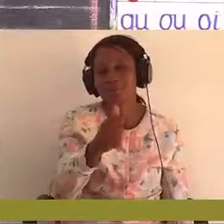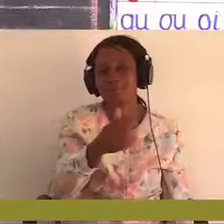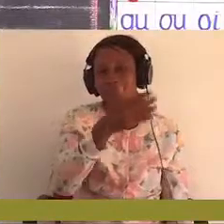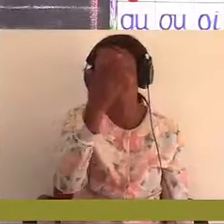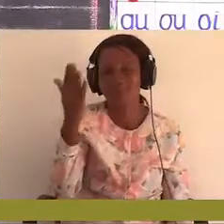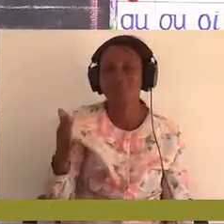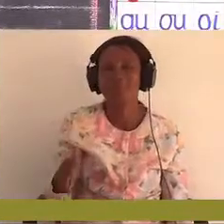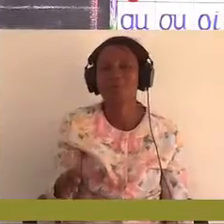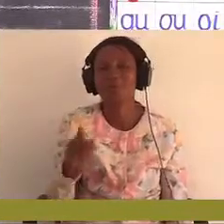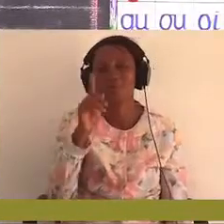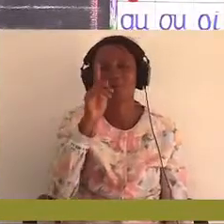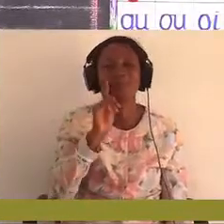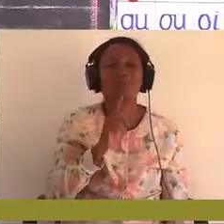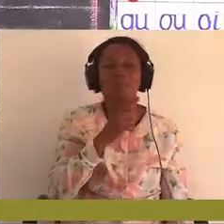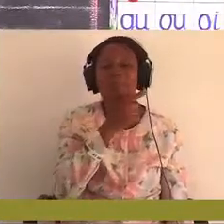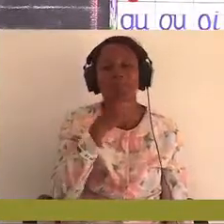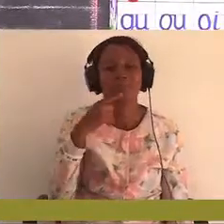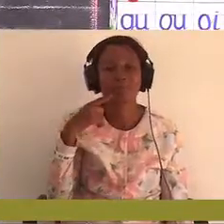you too,